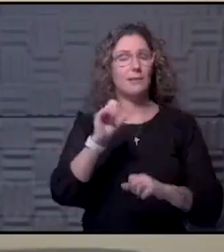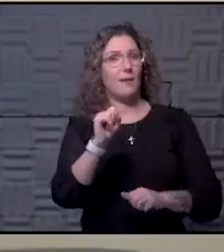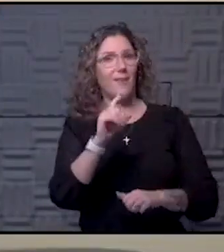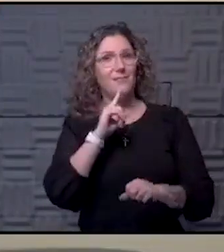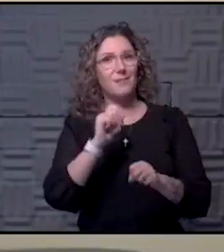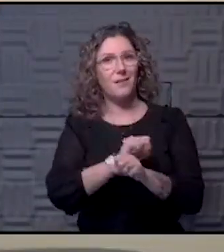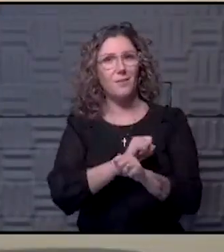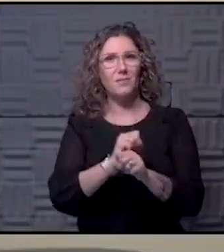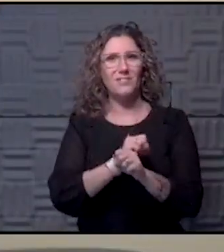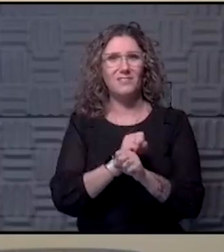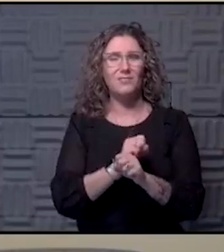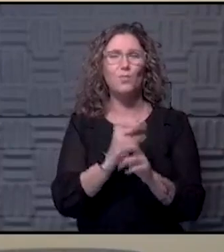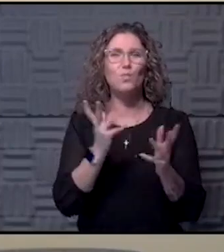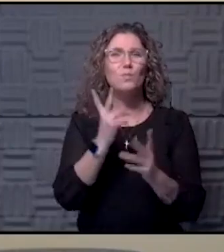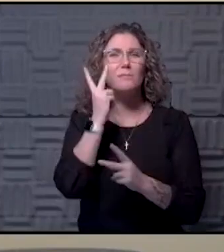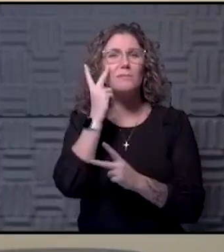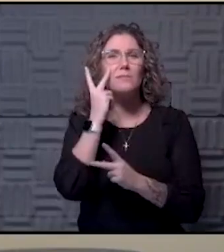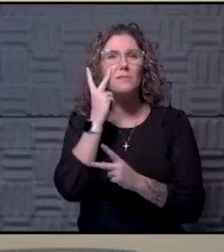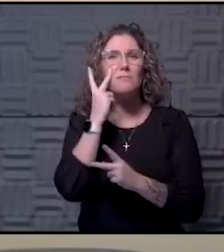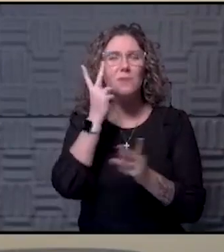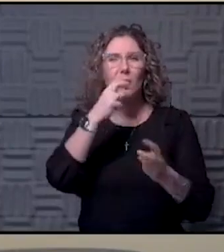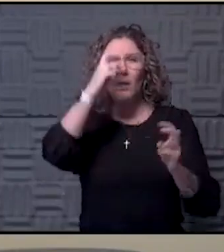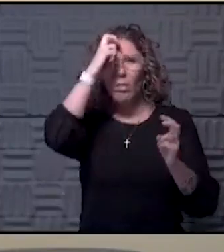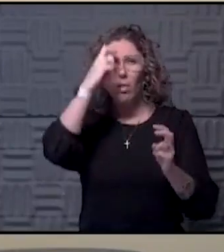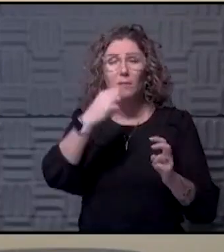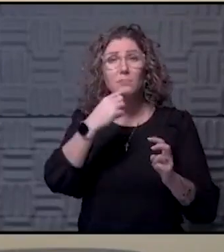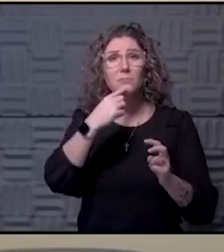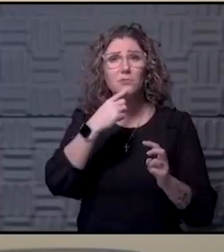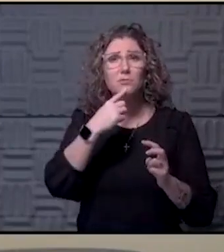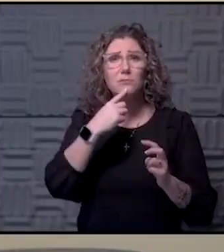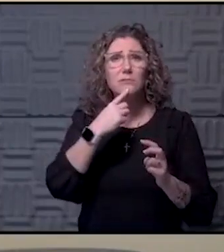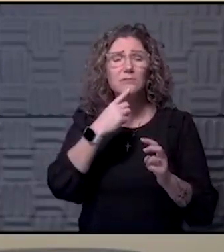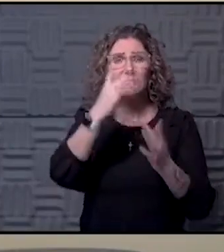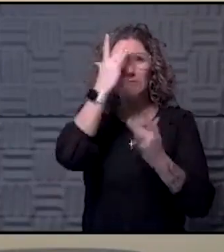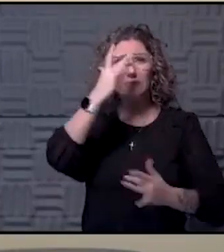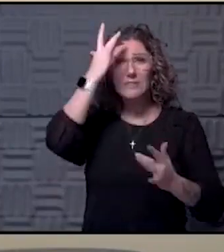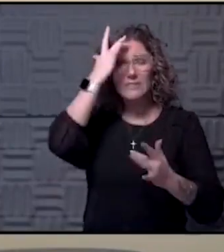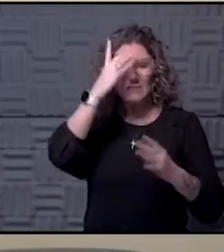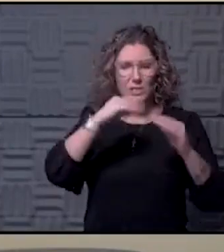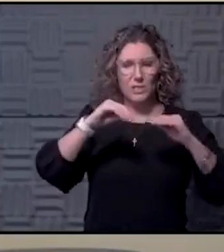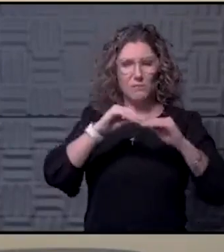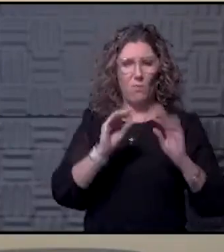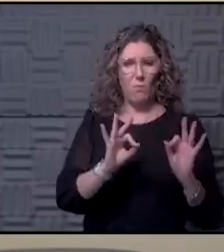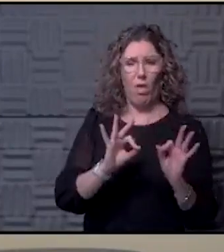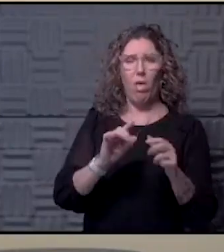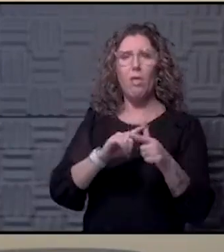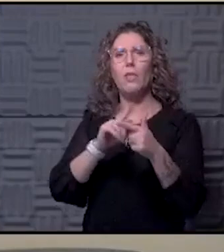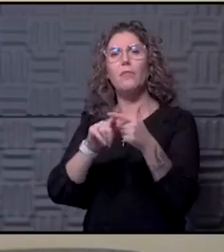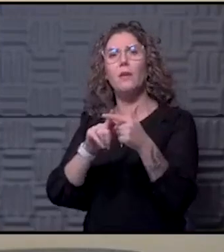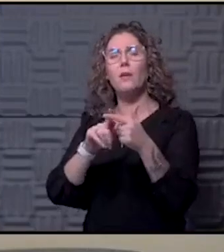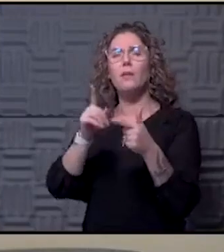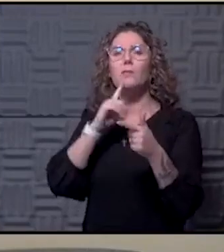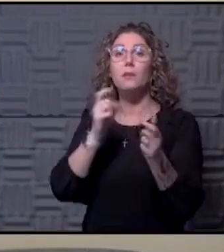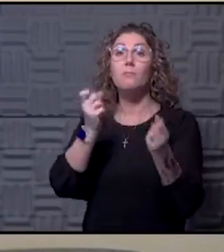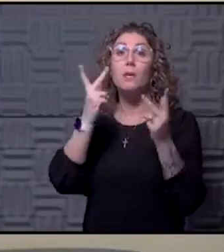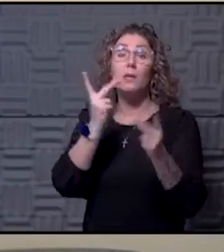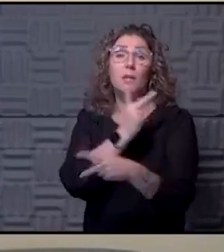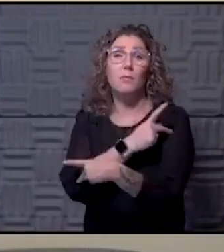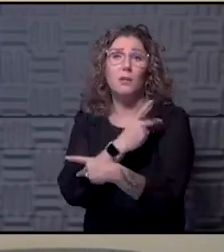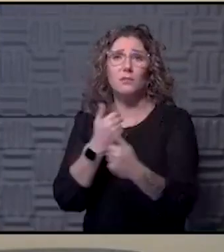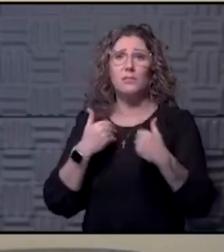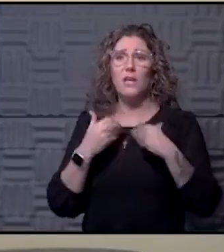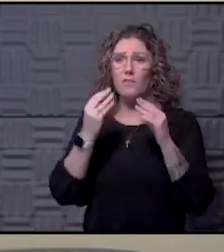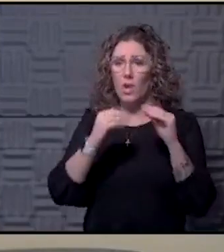like what we're seeing with acute disease, some patients, it is more mild, which is good. And then we have a lot of patients who are having